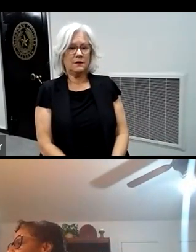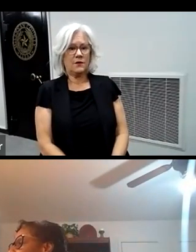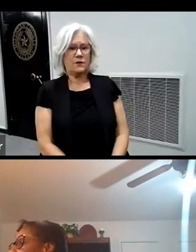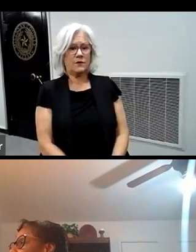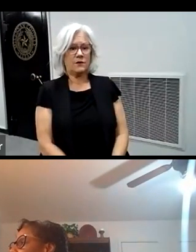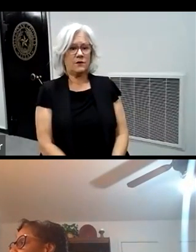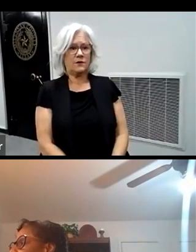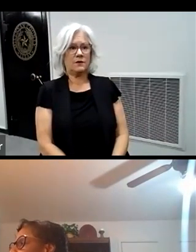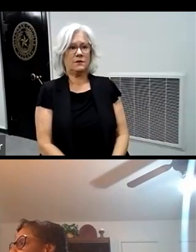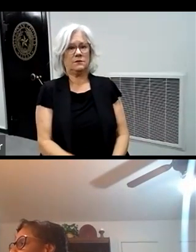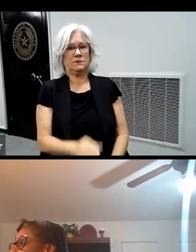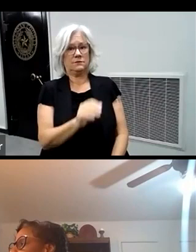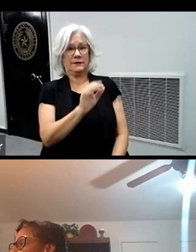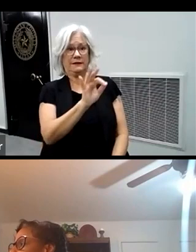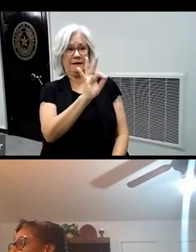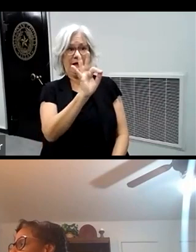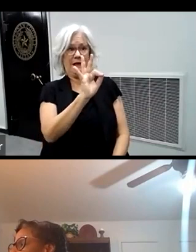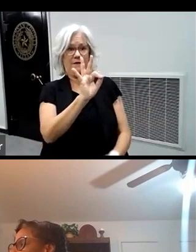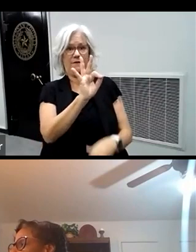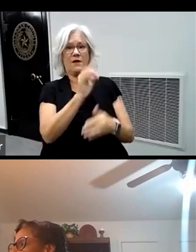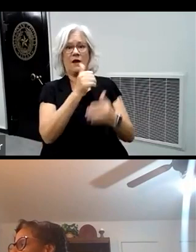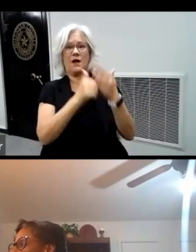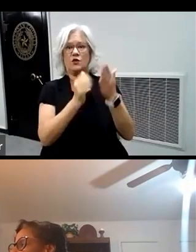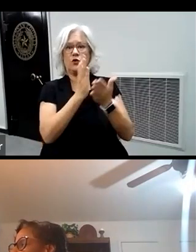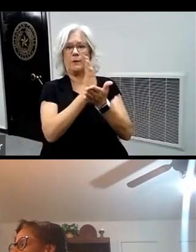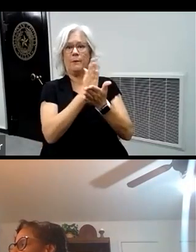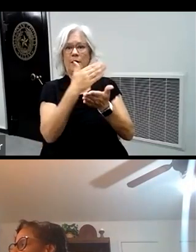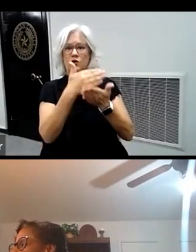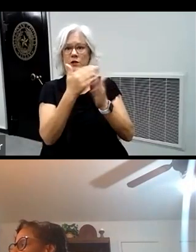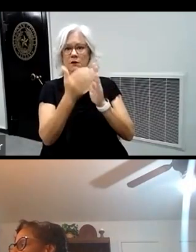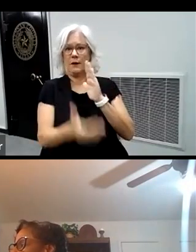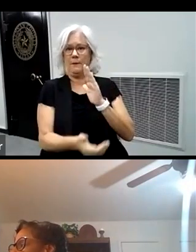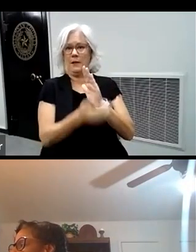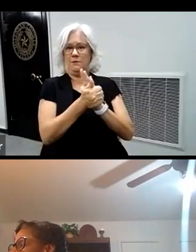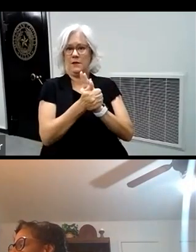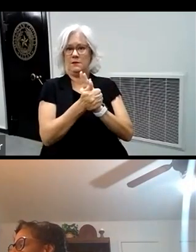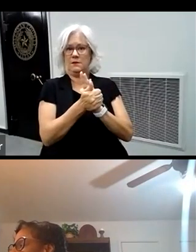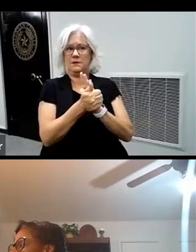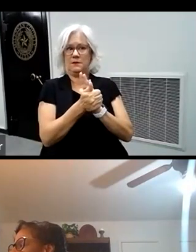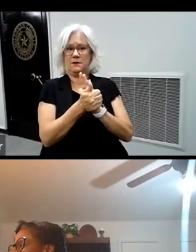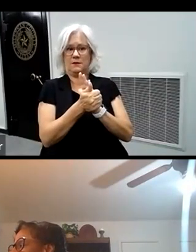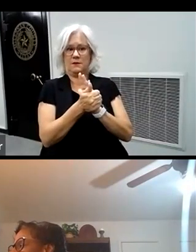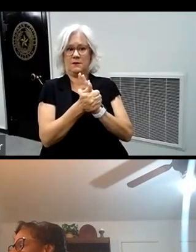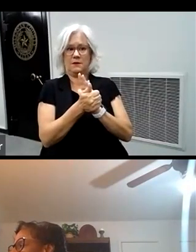let's go to item F under budget amendments.